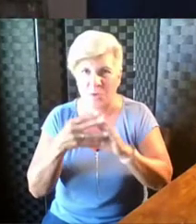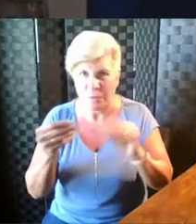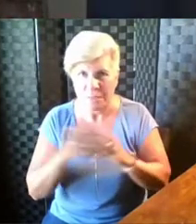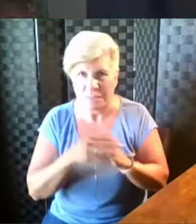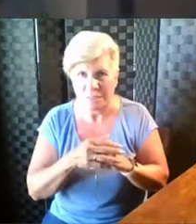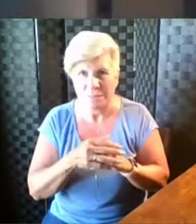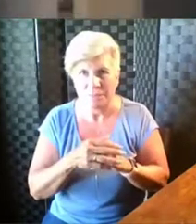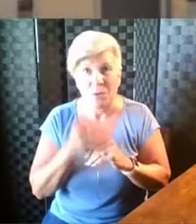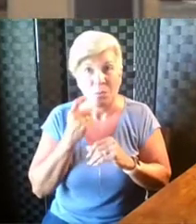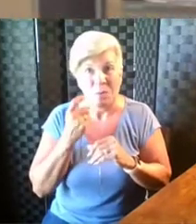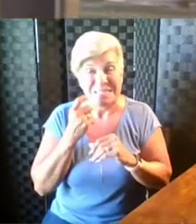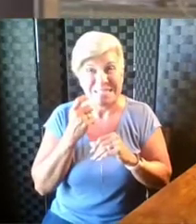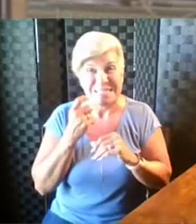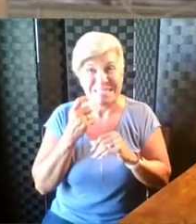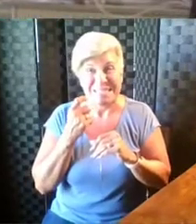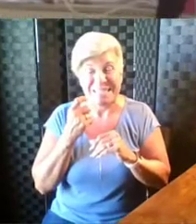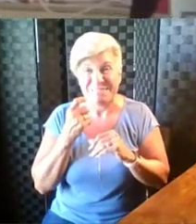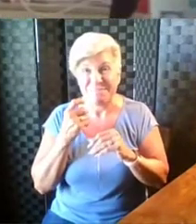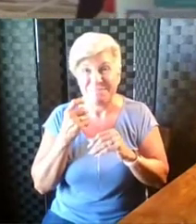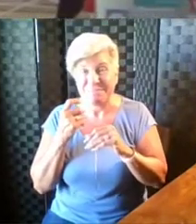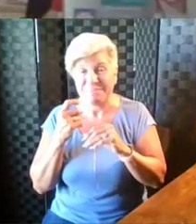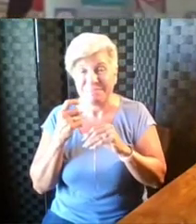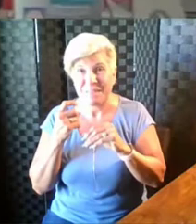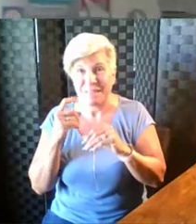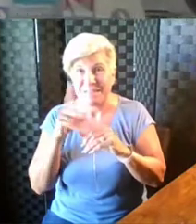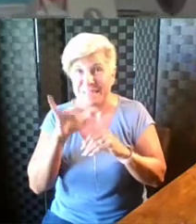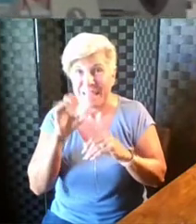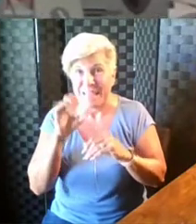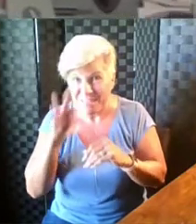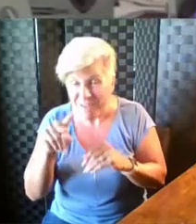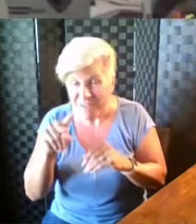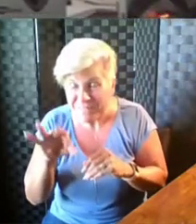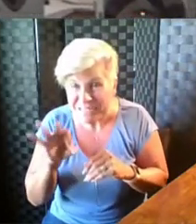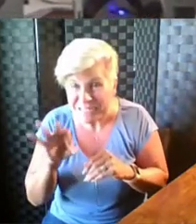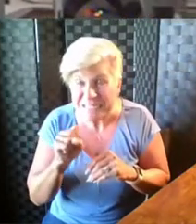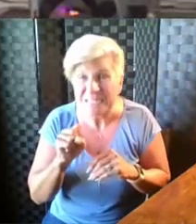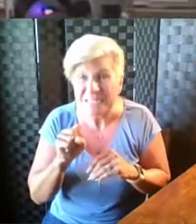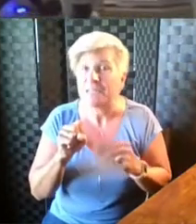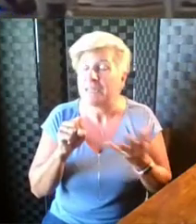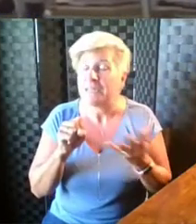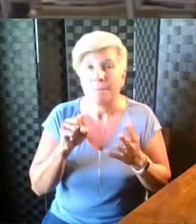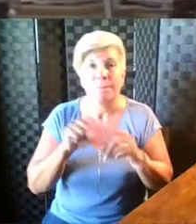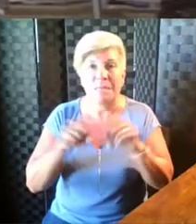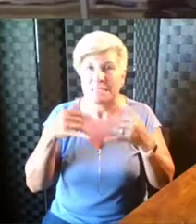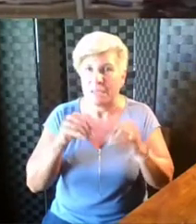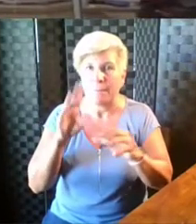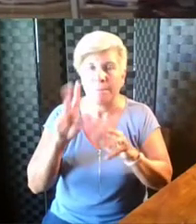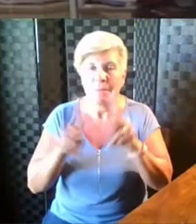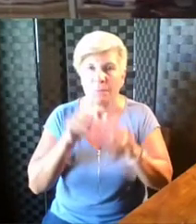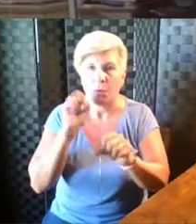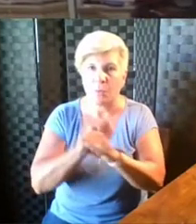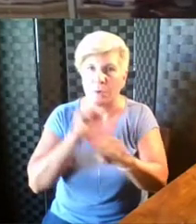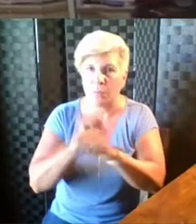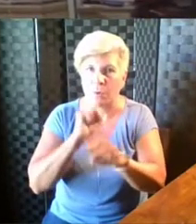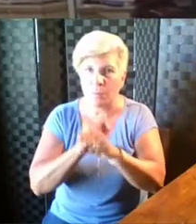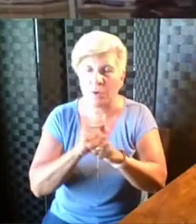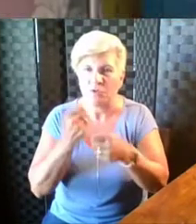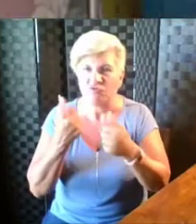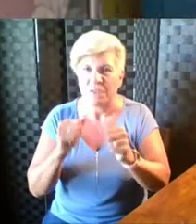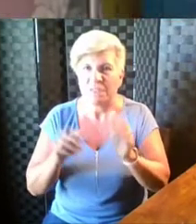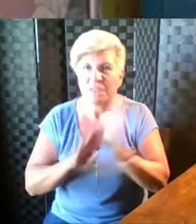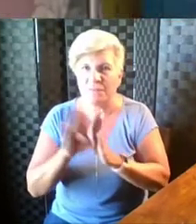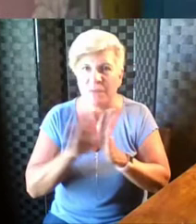recent industry layoffs, those advances have created a larger pool of programmers and products. So at first computers had a